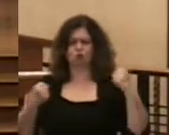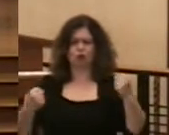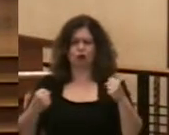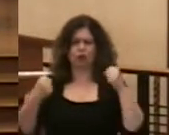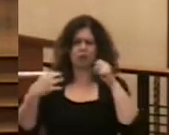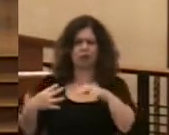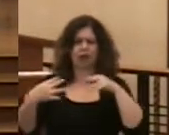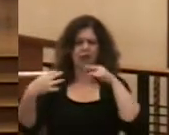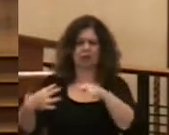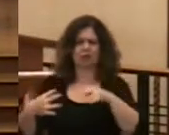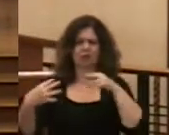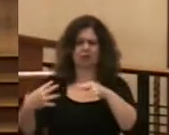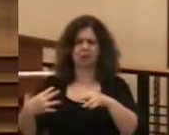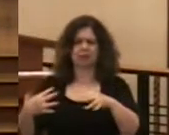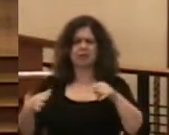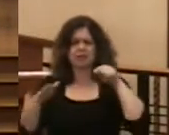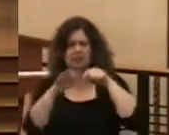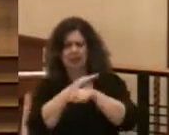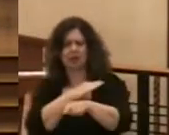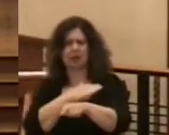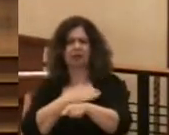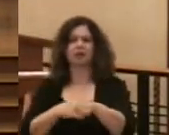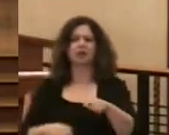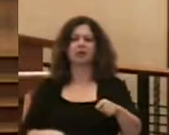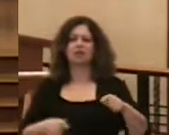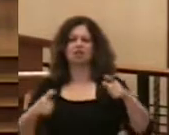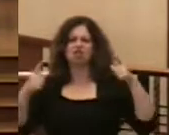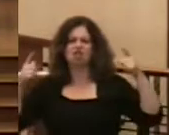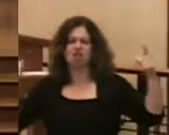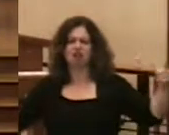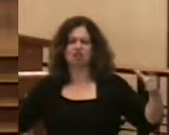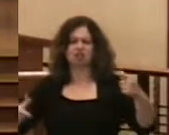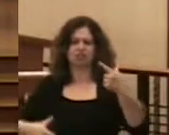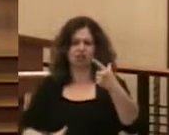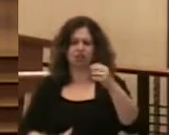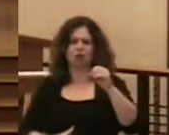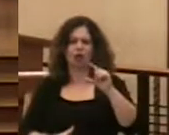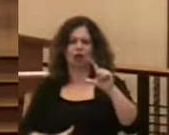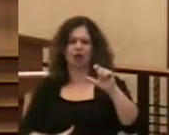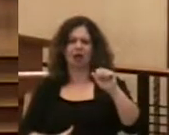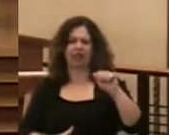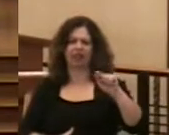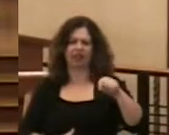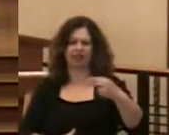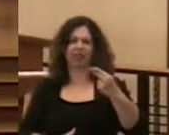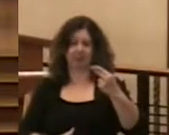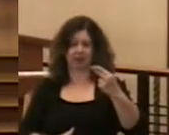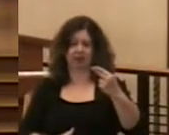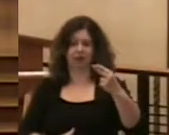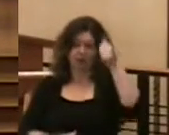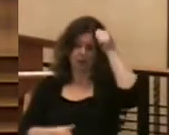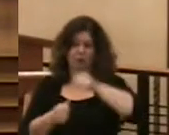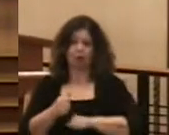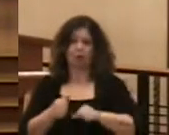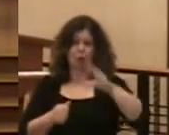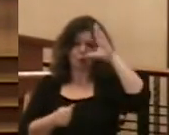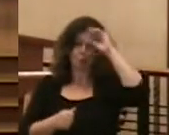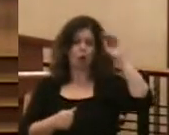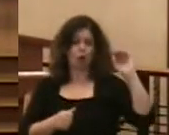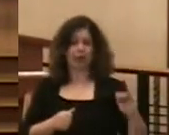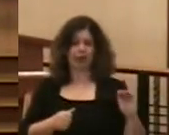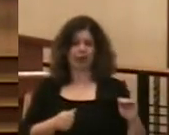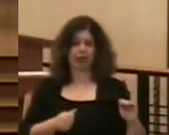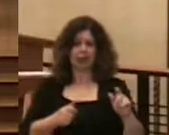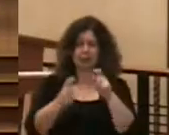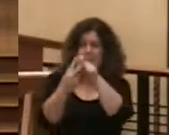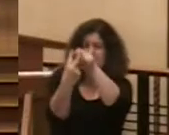killing the giant Goliath with a slingshot when he was only a boy? Could this be the same brilliant military